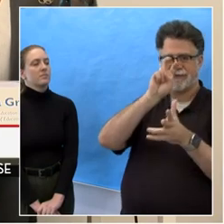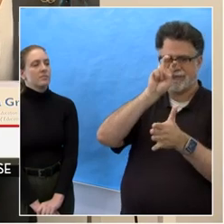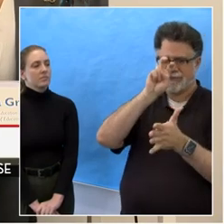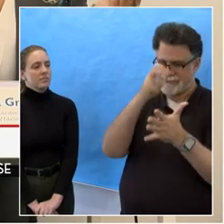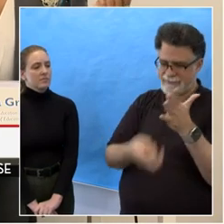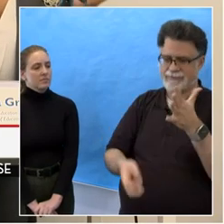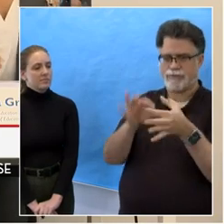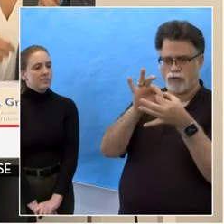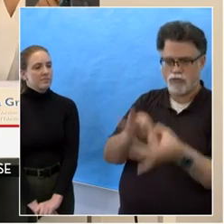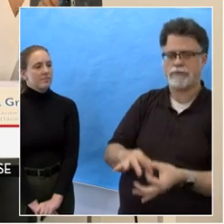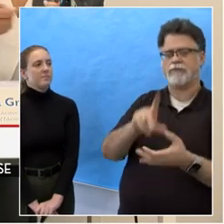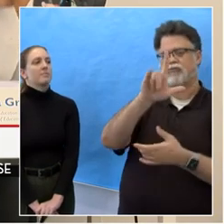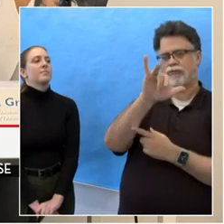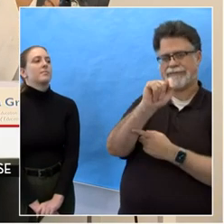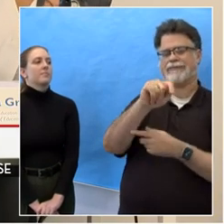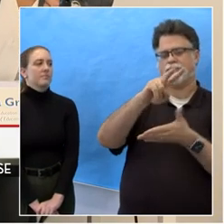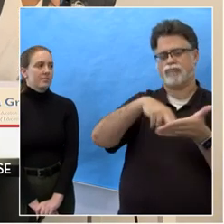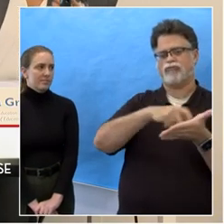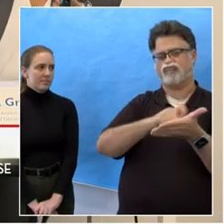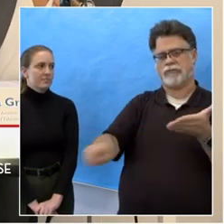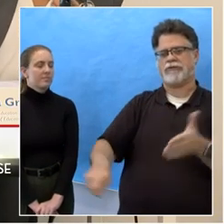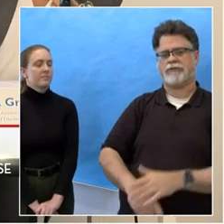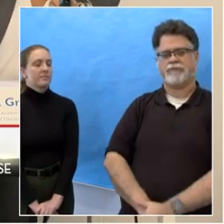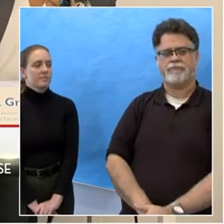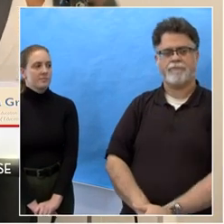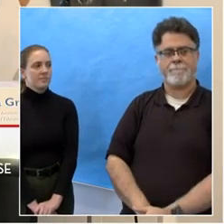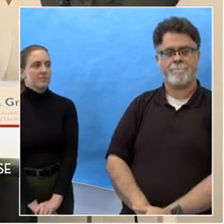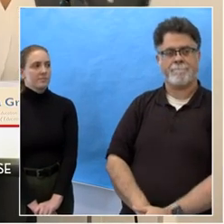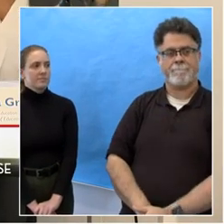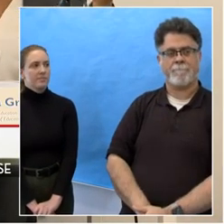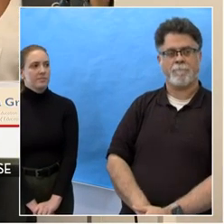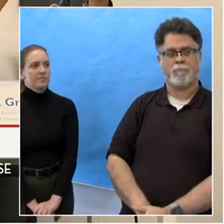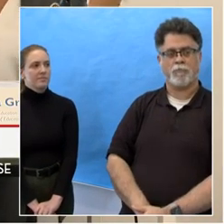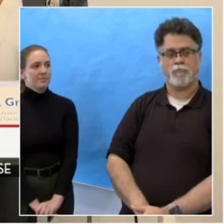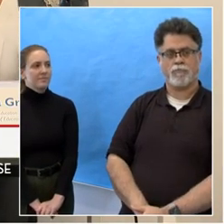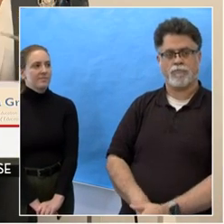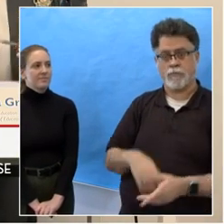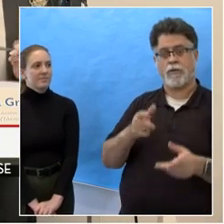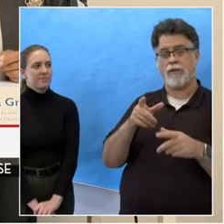children to want books more than they want Roblox. That's what I want.